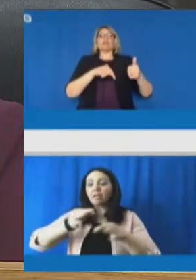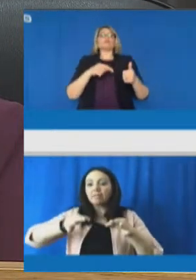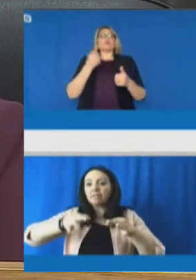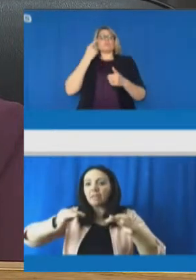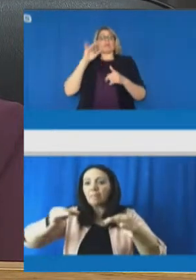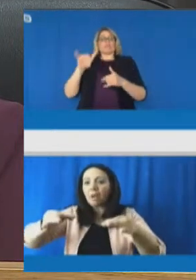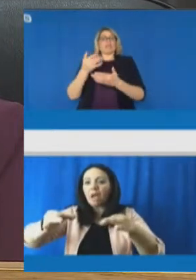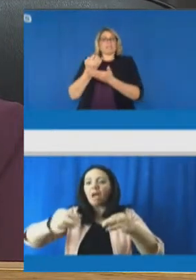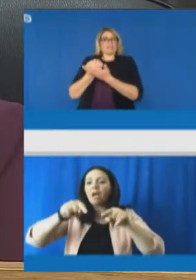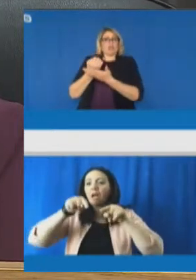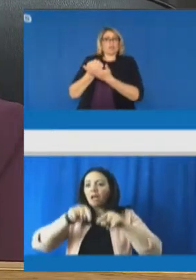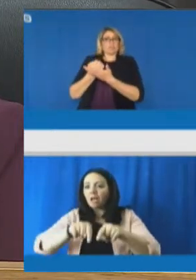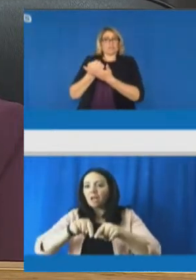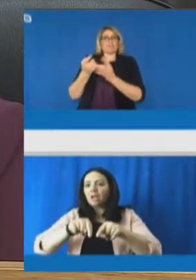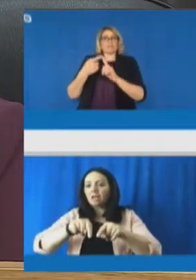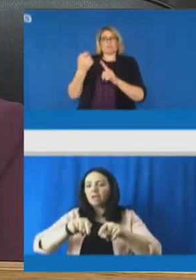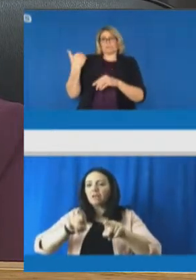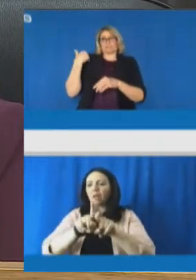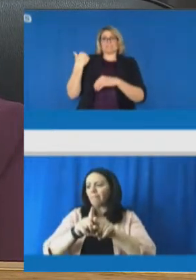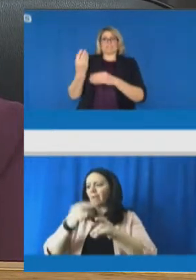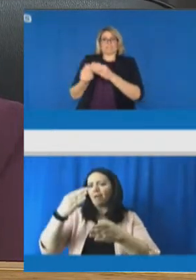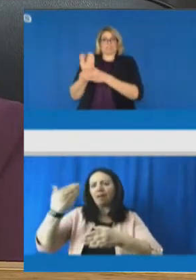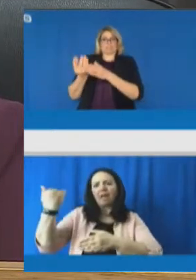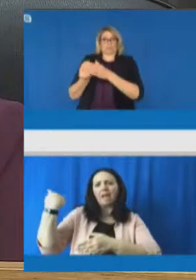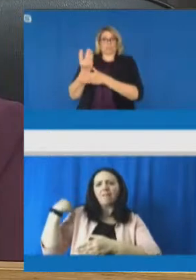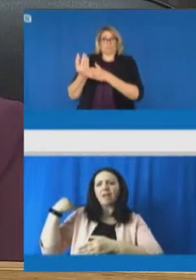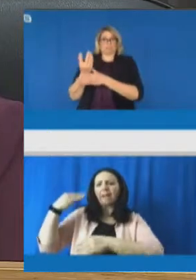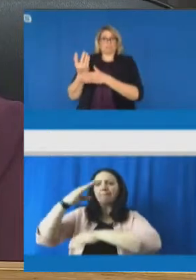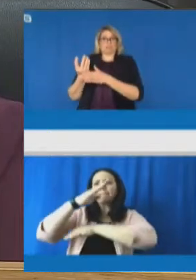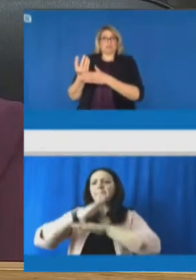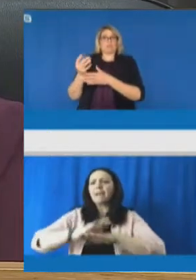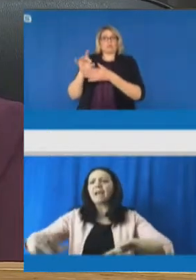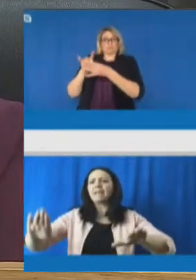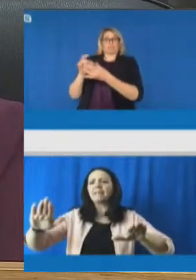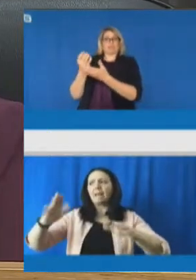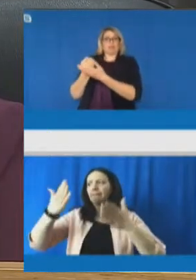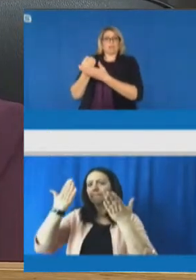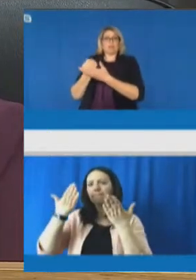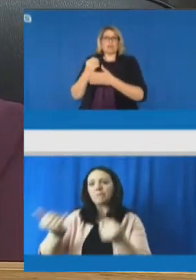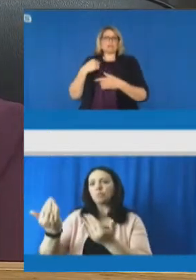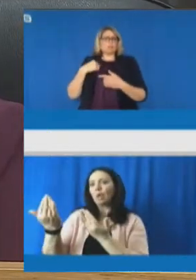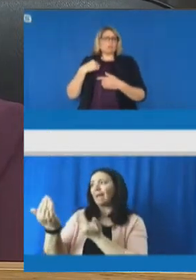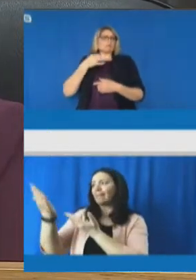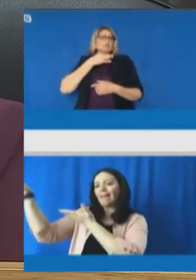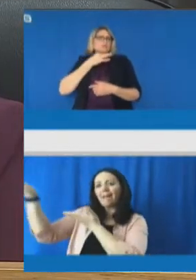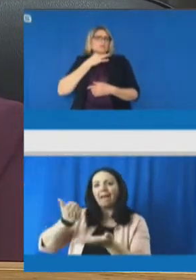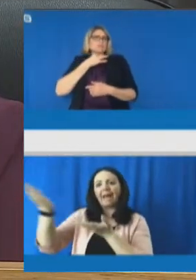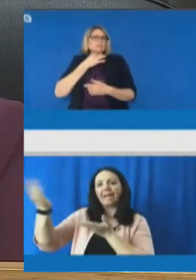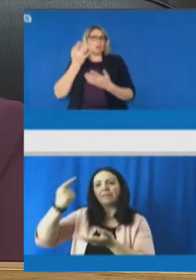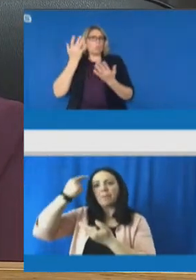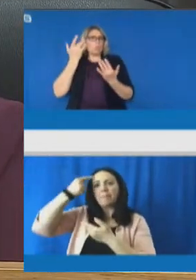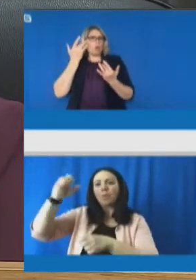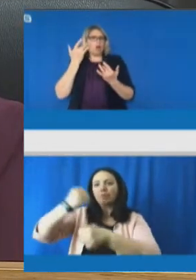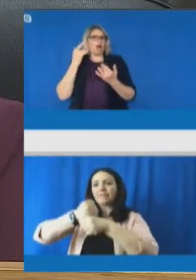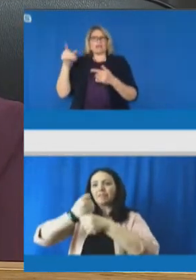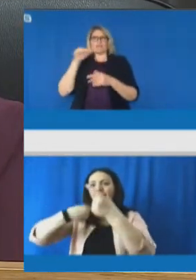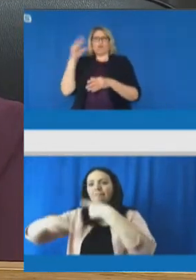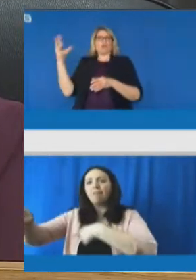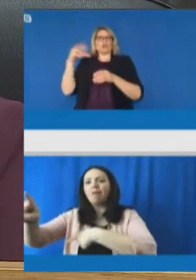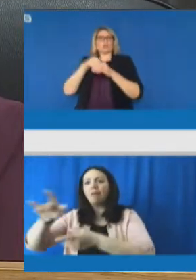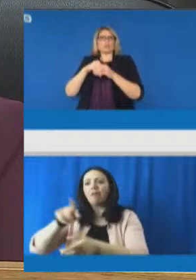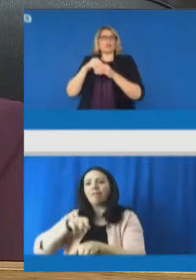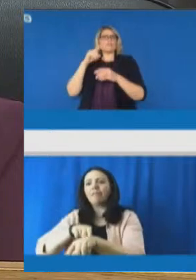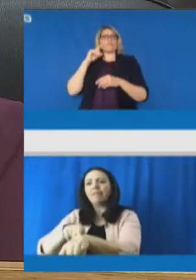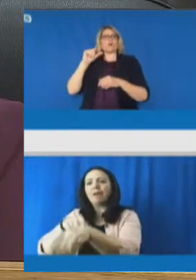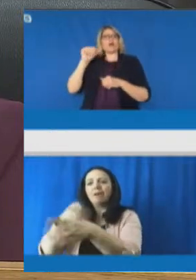prior to the arrival of our first temporary foreign workers. And given the information that we had from other jurisdictions with respect to outbreaks, et cetera,